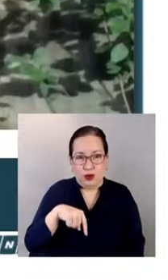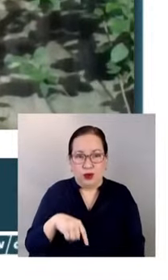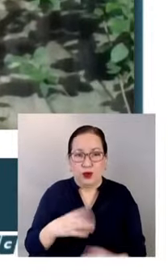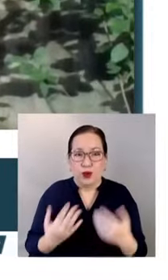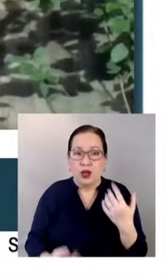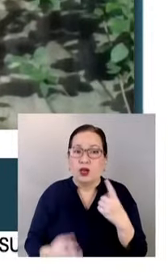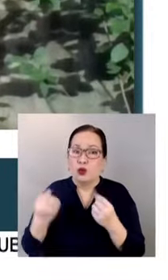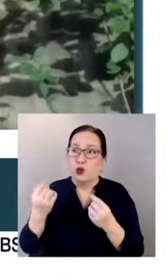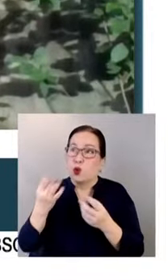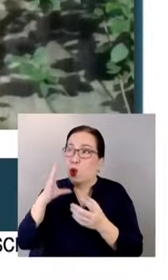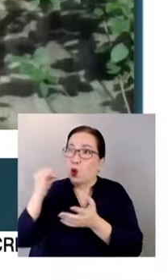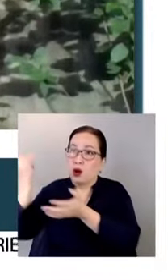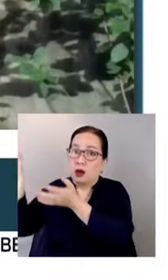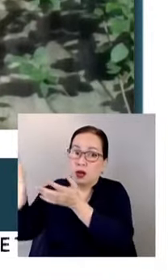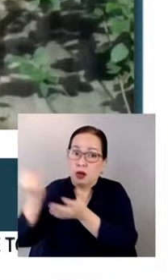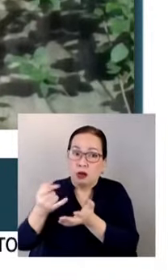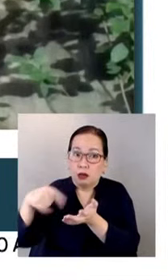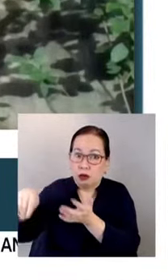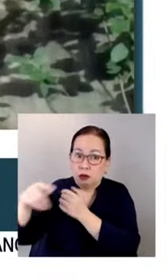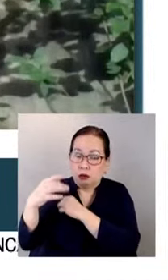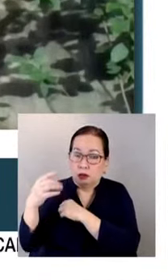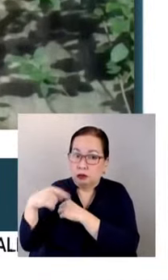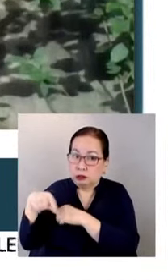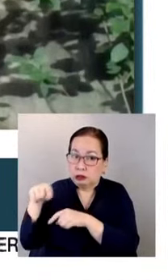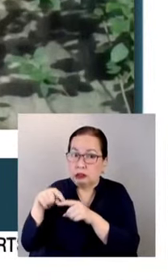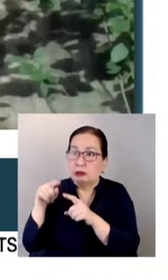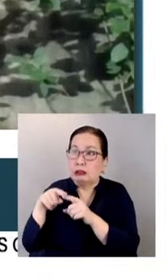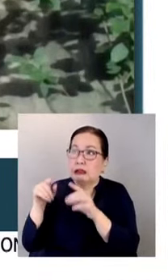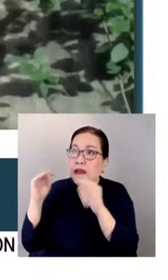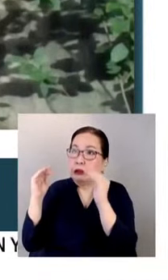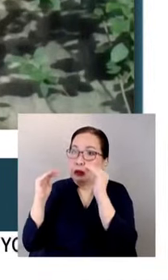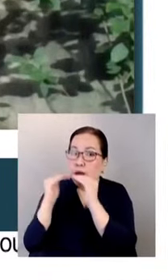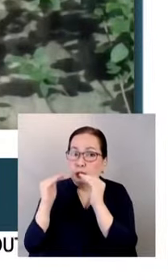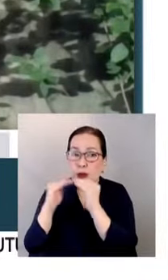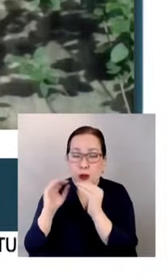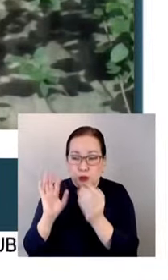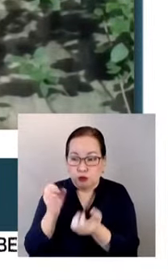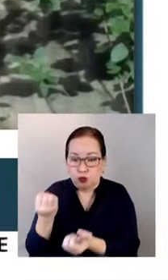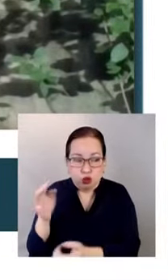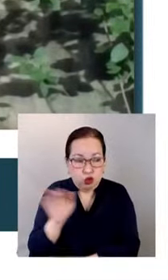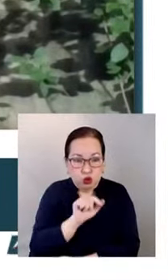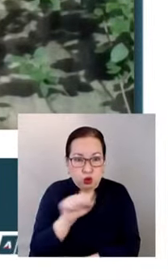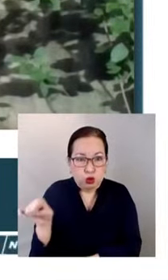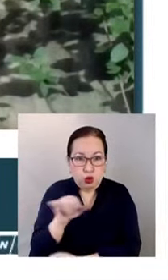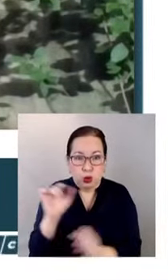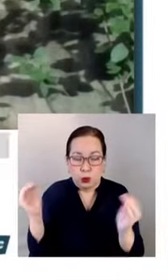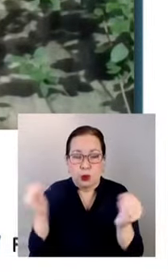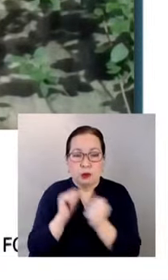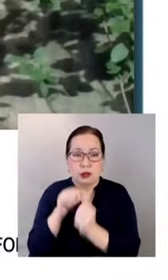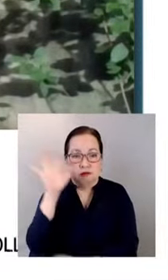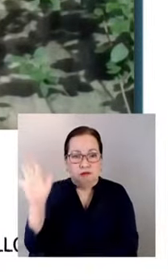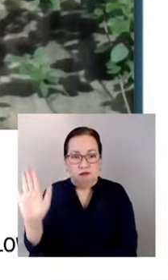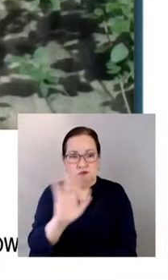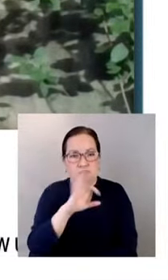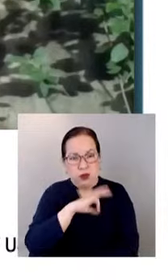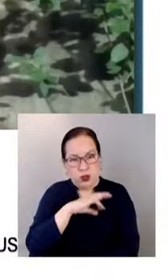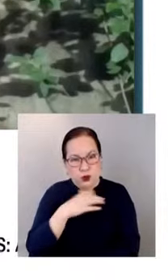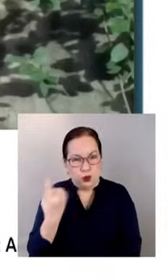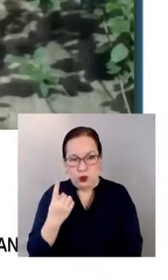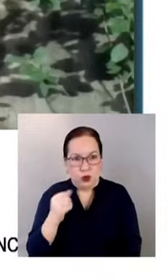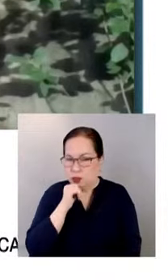importer, yung price po ng imported na sibuyas, ididikit lang po sa price ng local. Mm-hmm. Eh di sila lang po ang kikita.